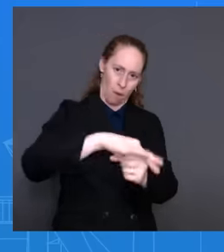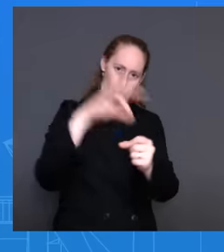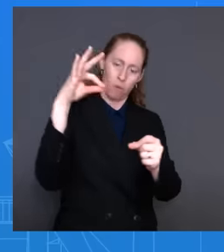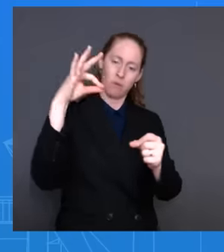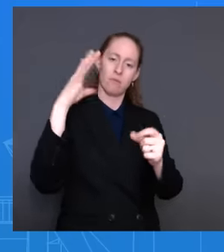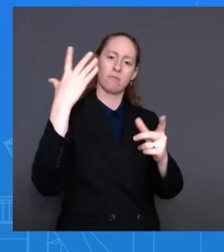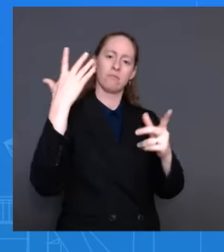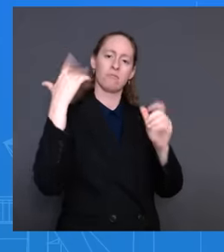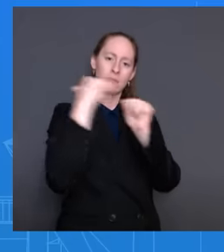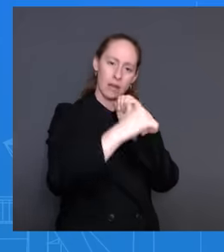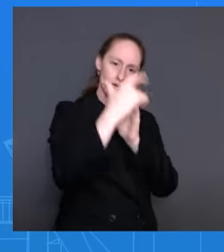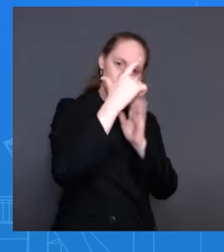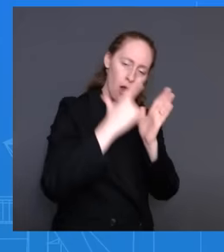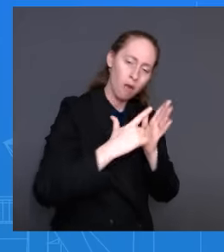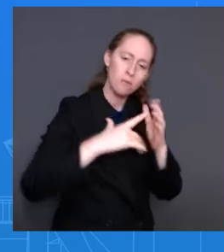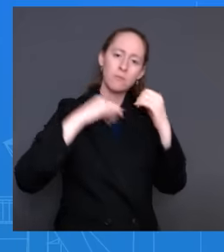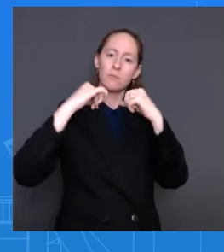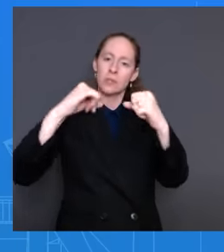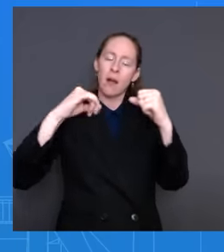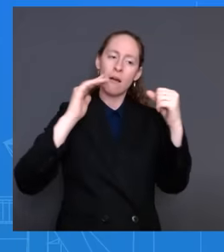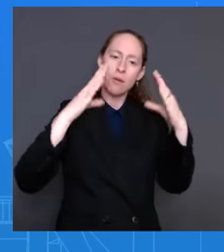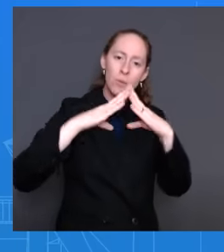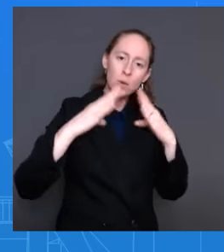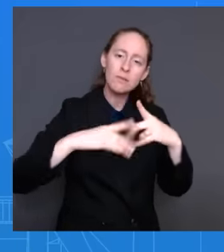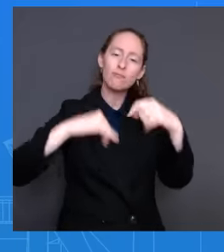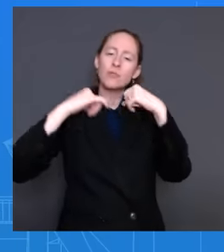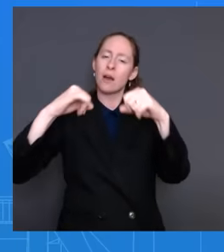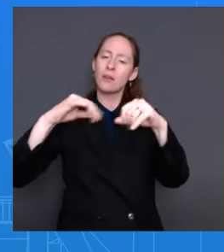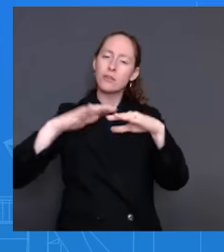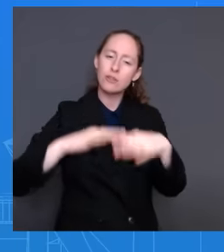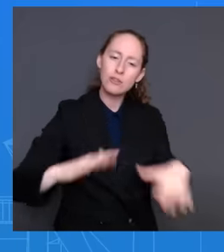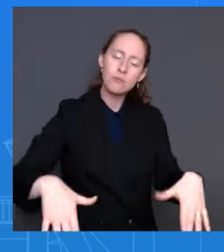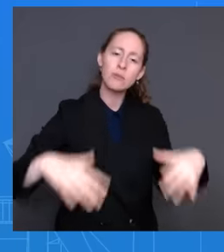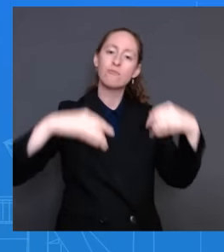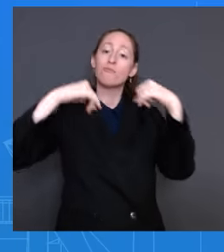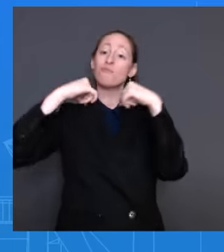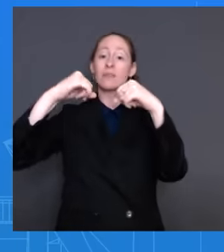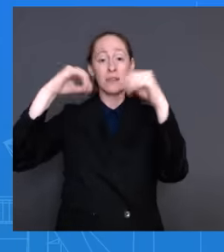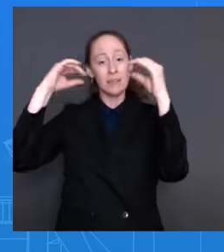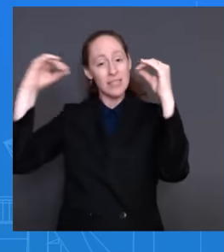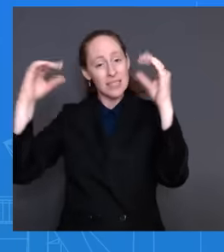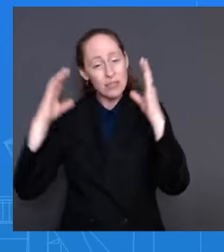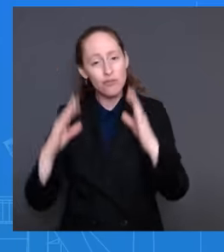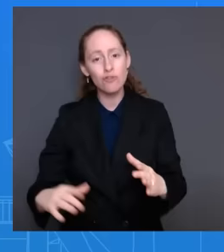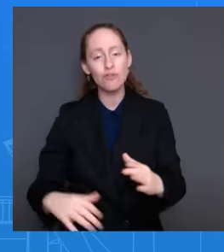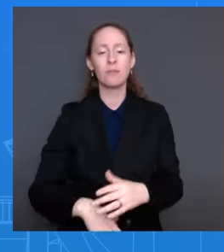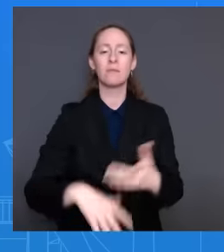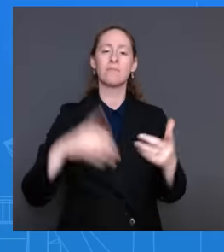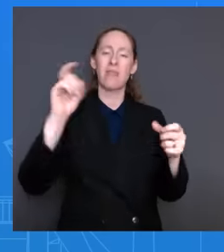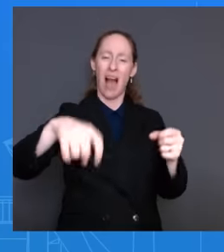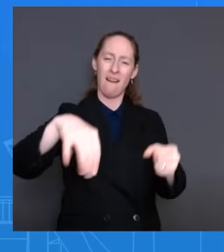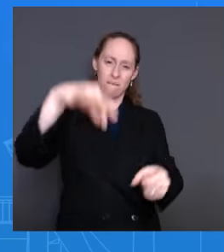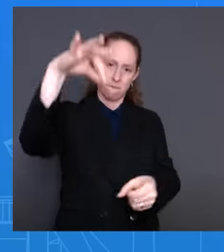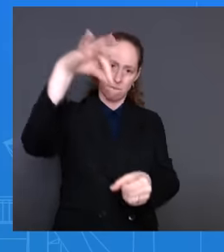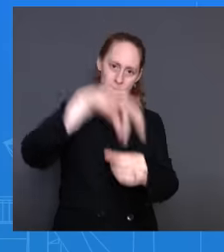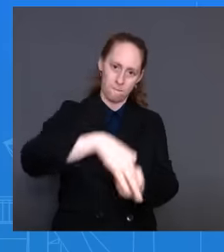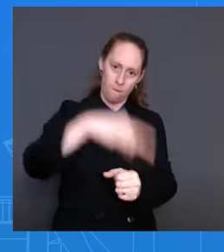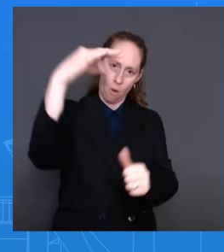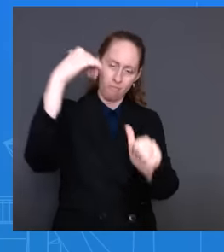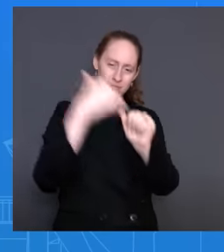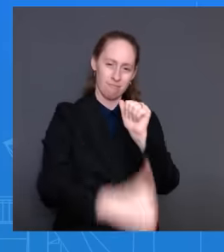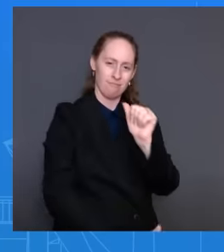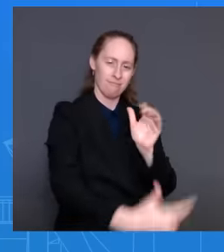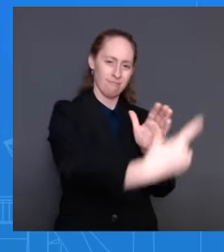to protect our teachers. Vote to be able so that people can safely go into a grocery store and not worry about being